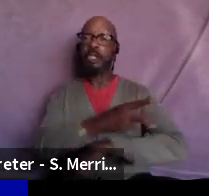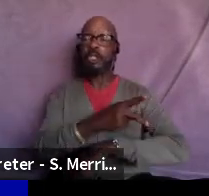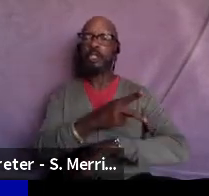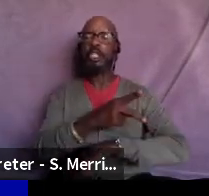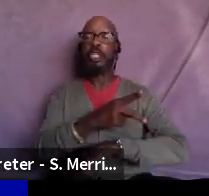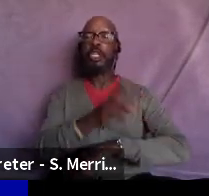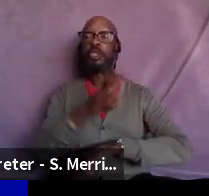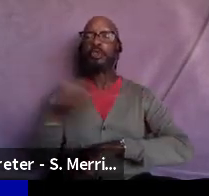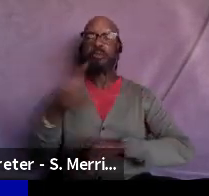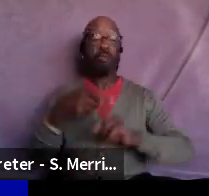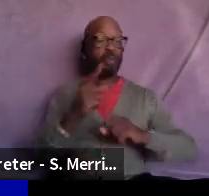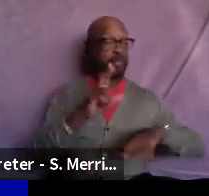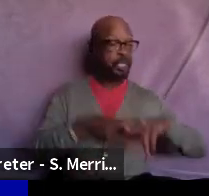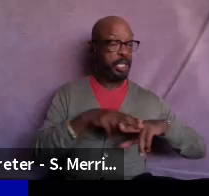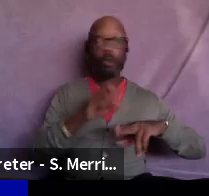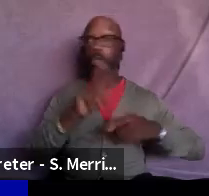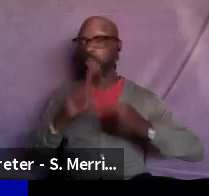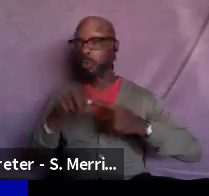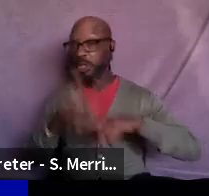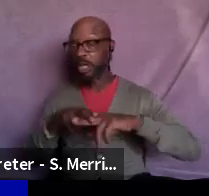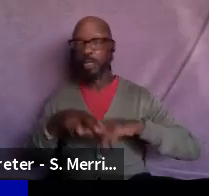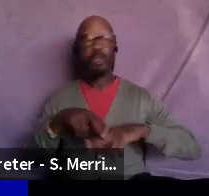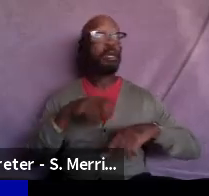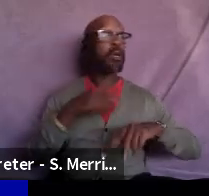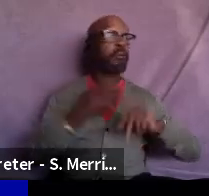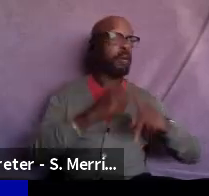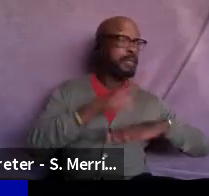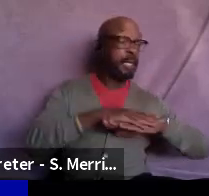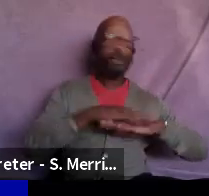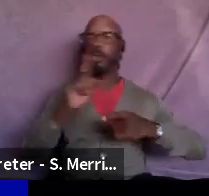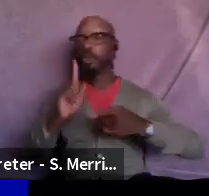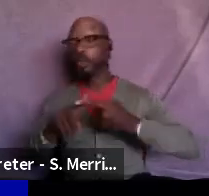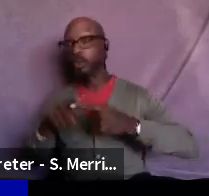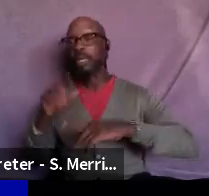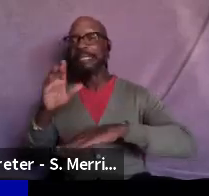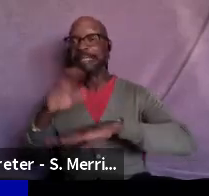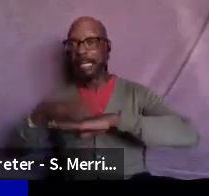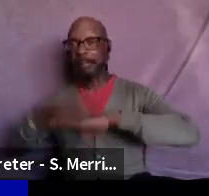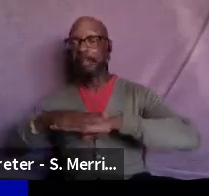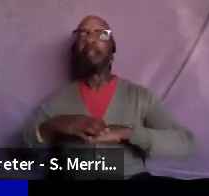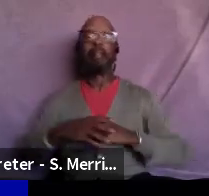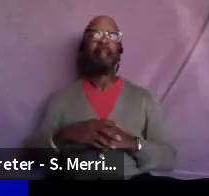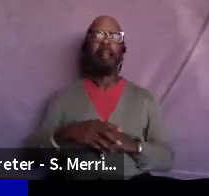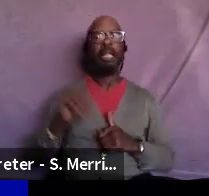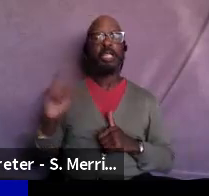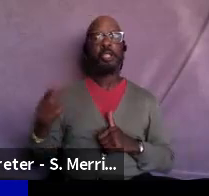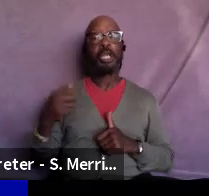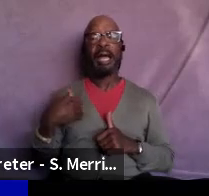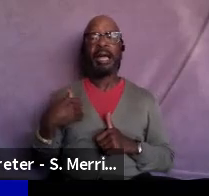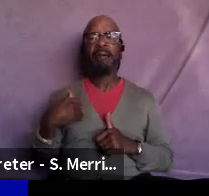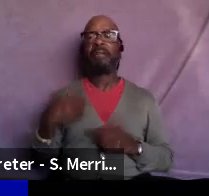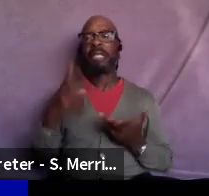or chairs. And I think it would also be they should also likely have Hoyer